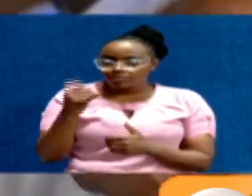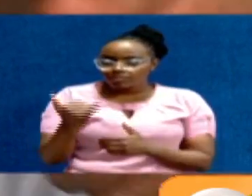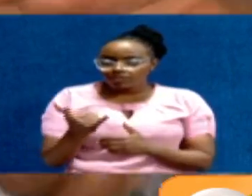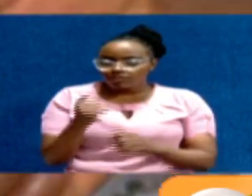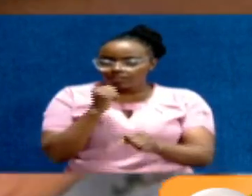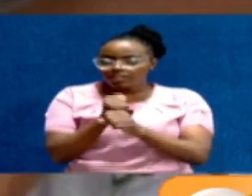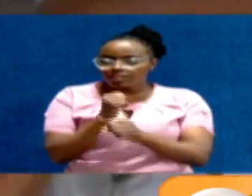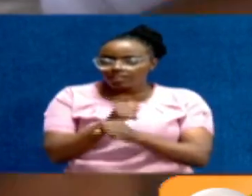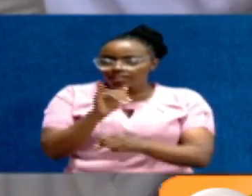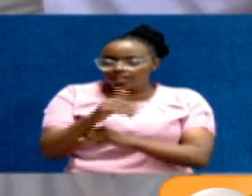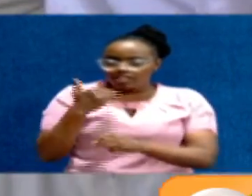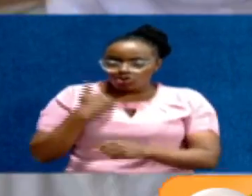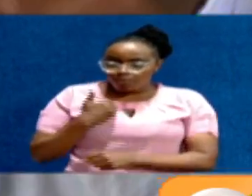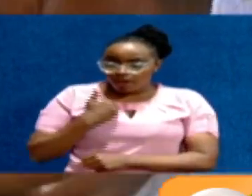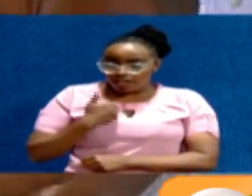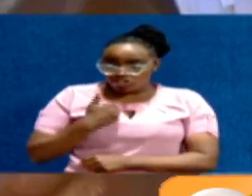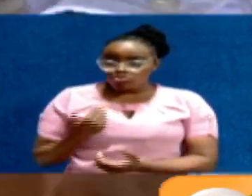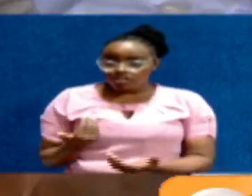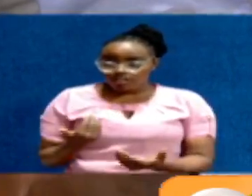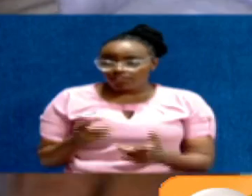Sasa wakafanya hiyo operation.